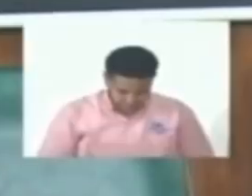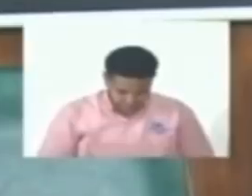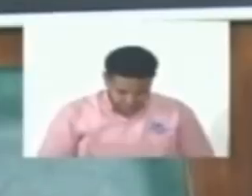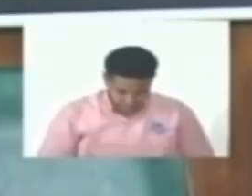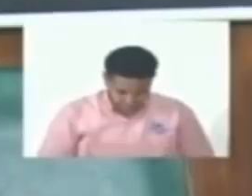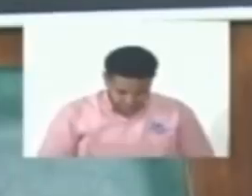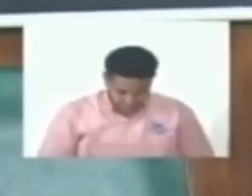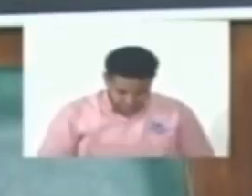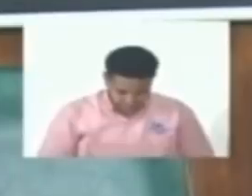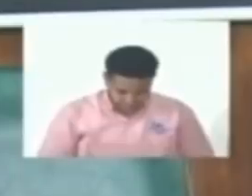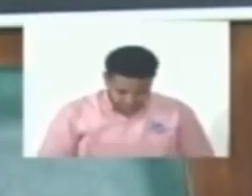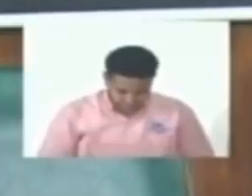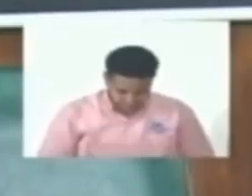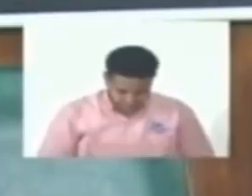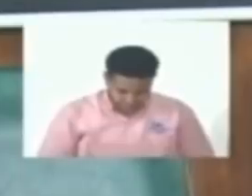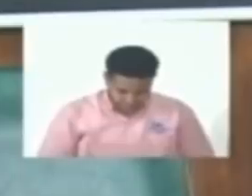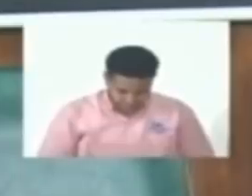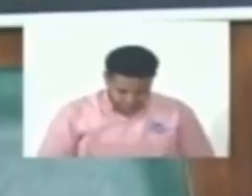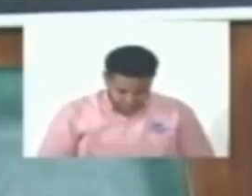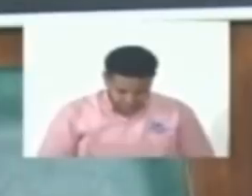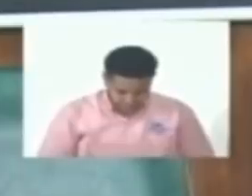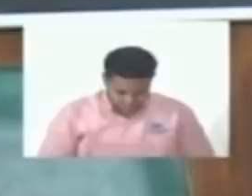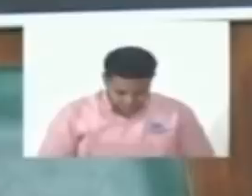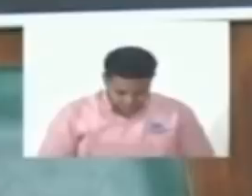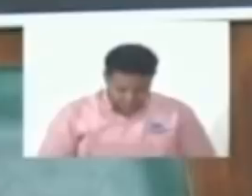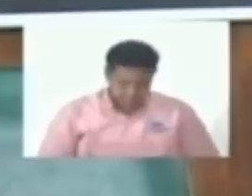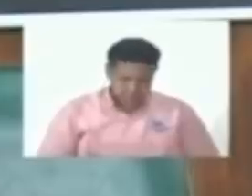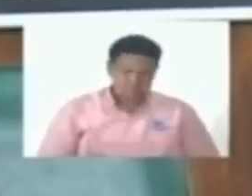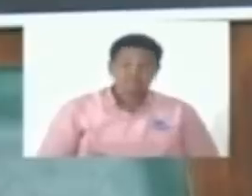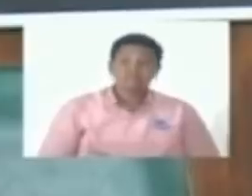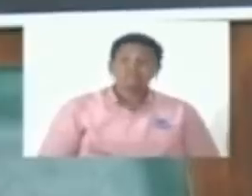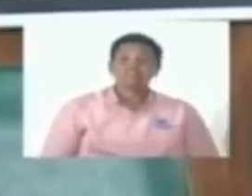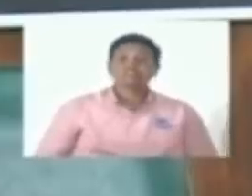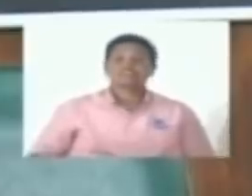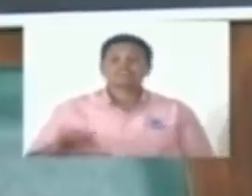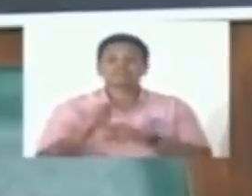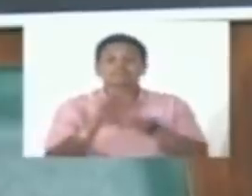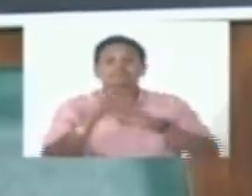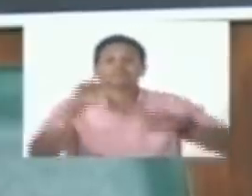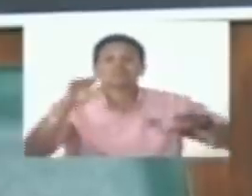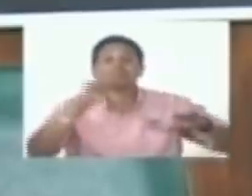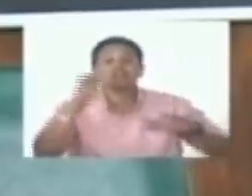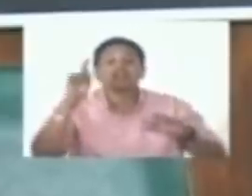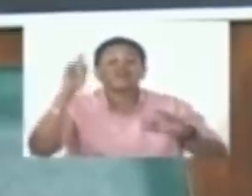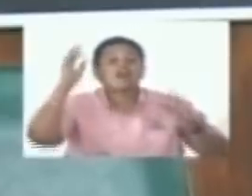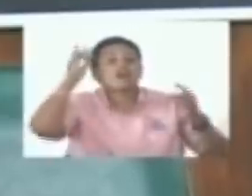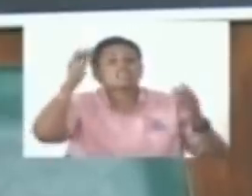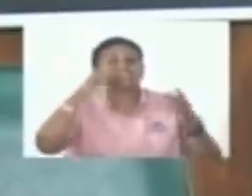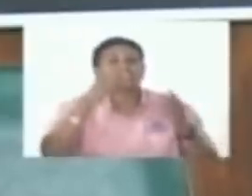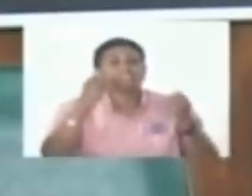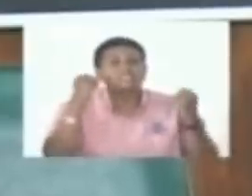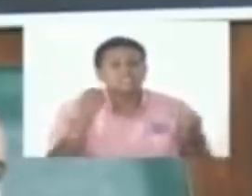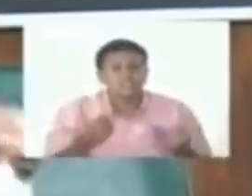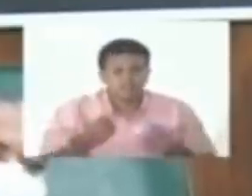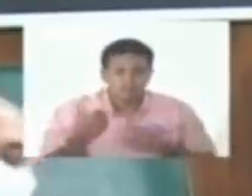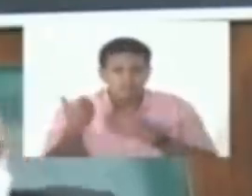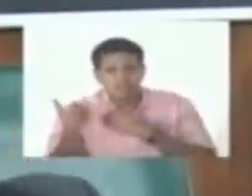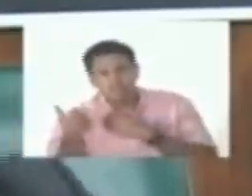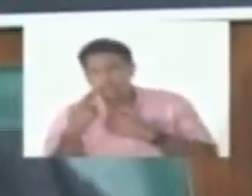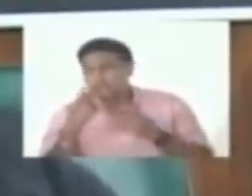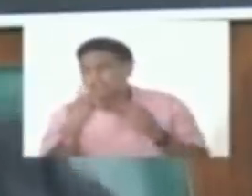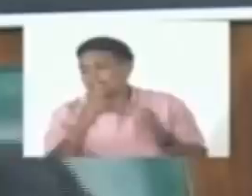foolish. The minister obviously did not consider the significant strain that it would have placed on the